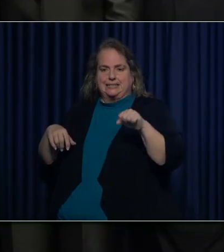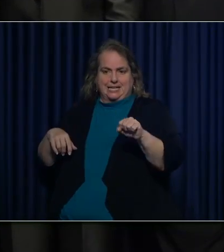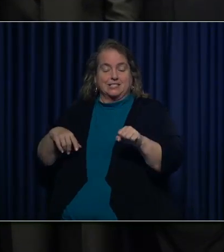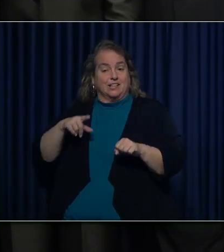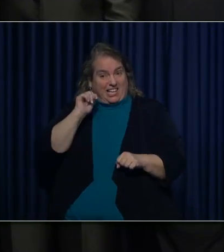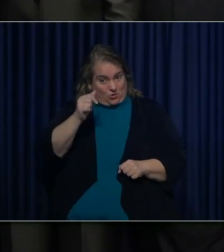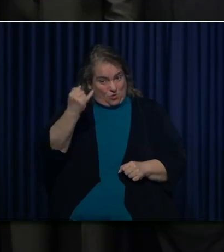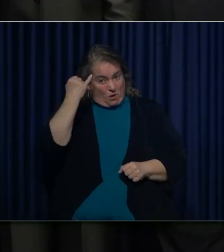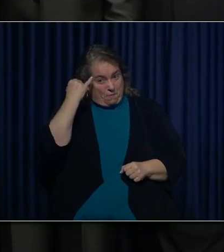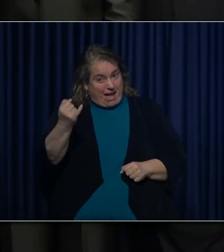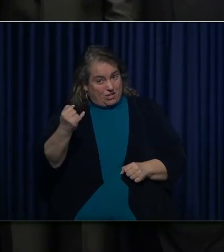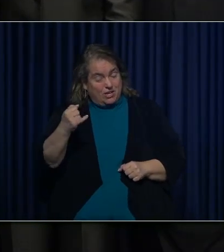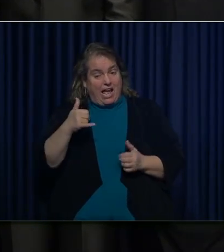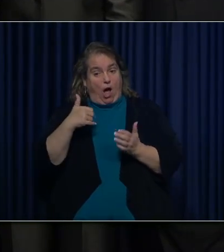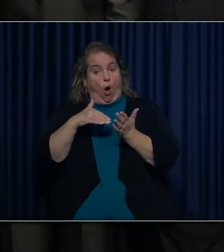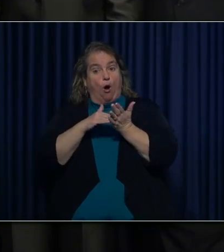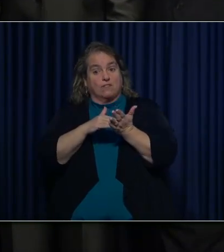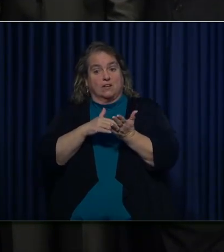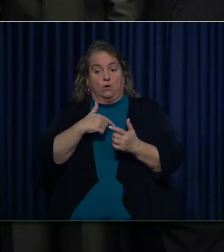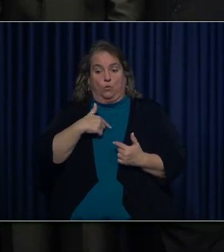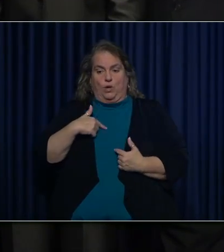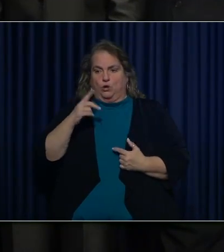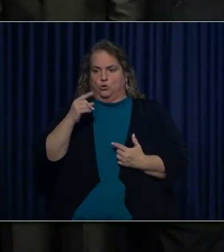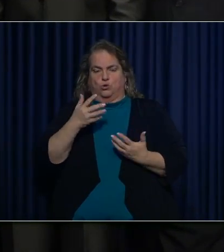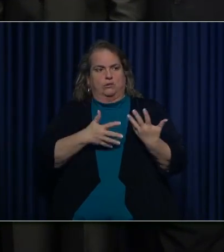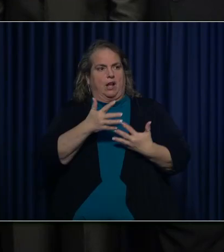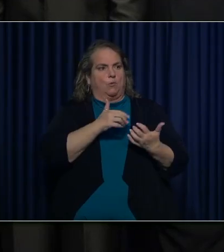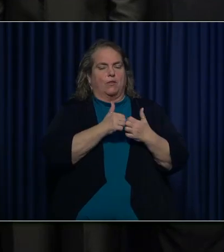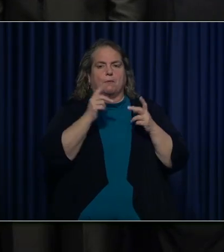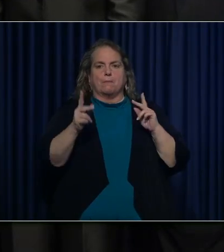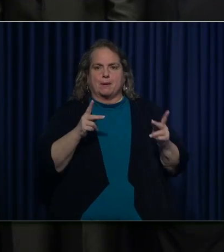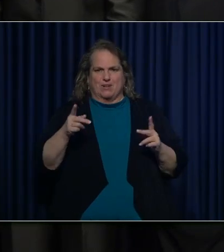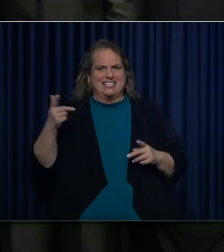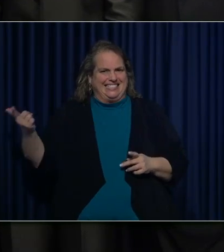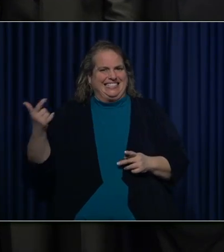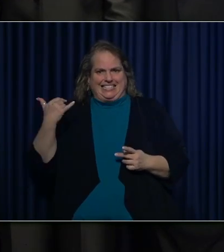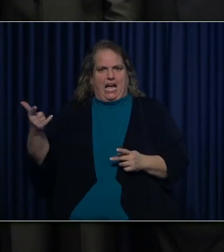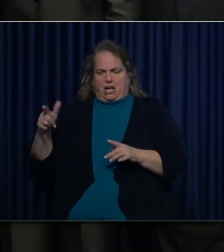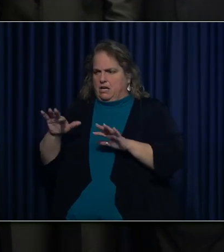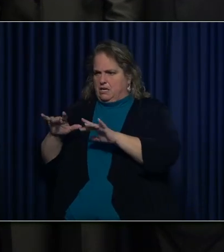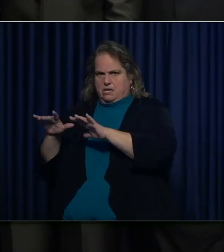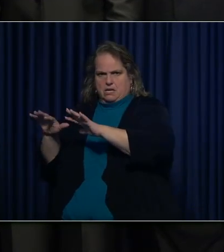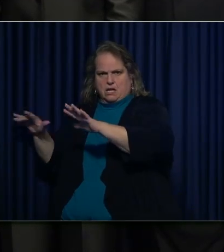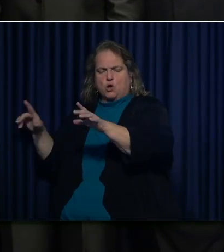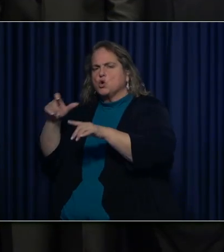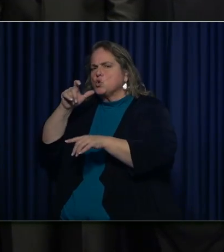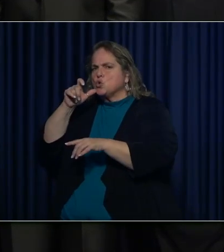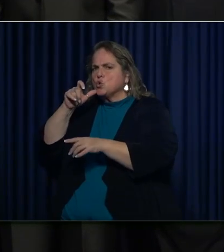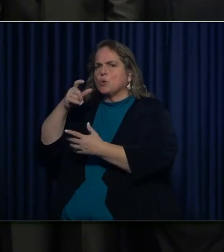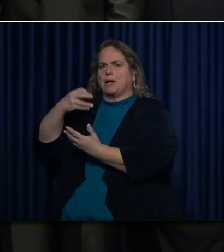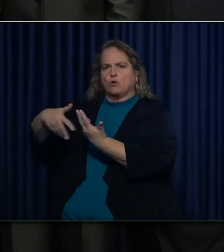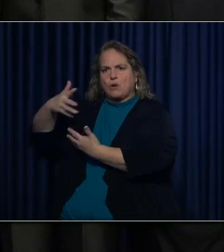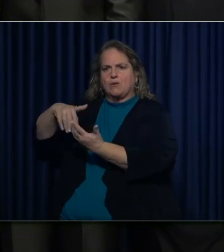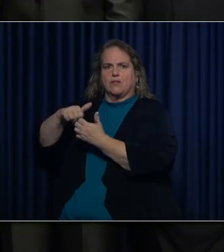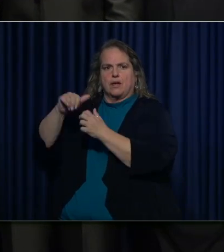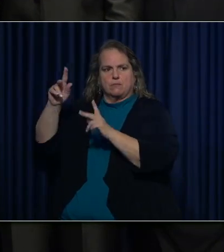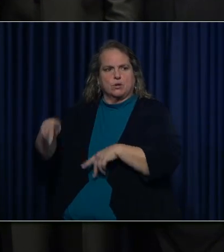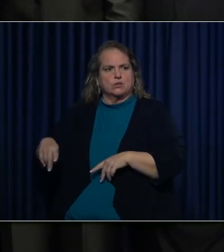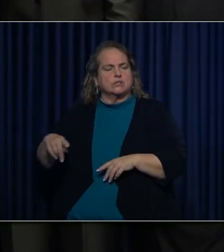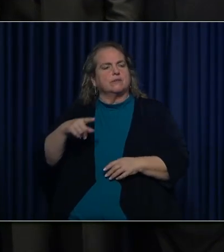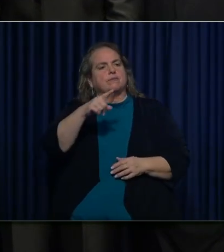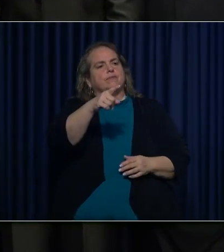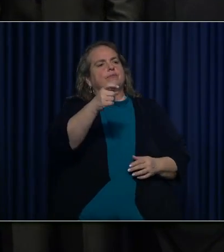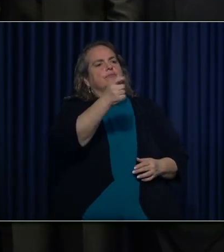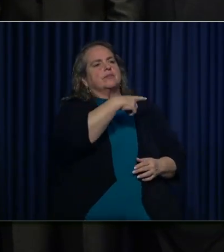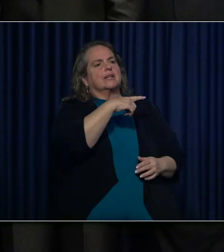people on a regular basis, so they try their very best to build out that web of contacts so we can advise everybody who needs to be advised. Dr. Stack, how is the